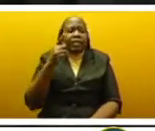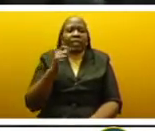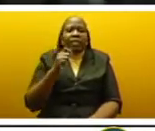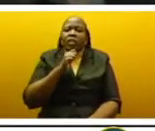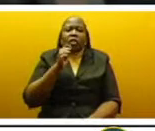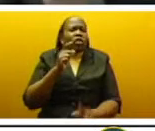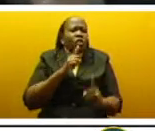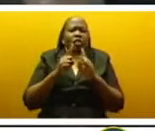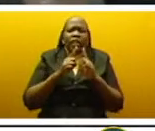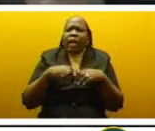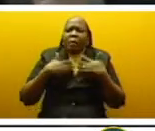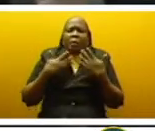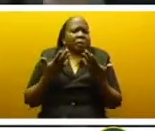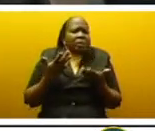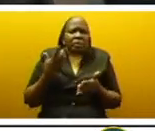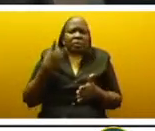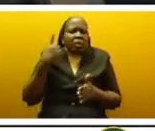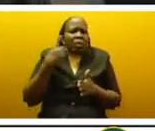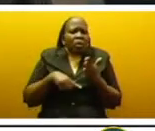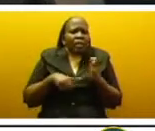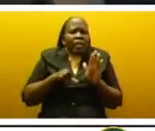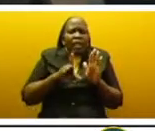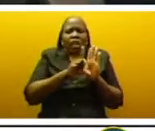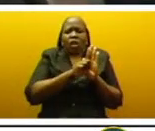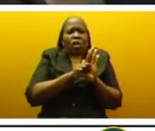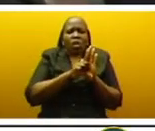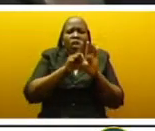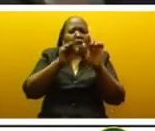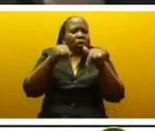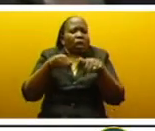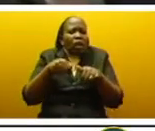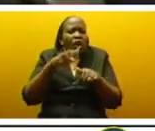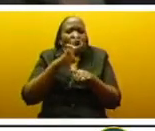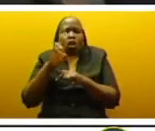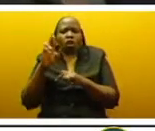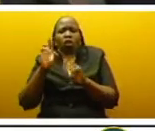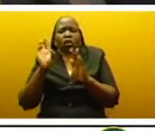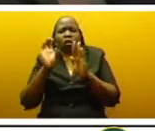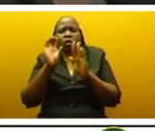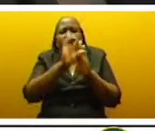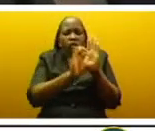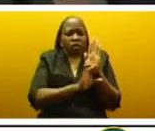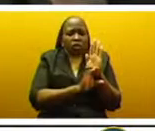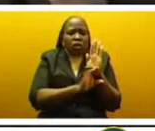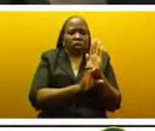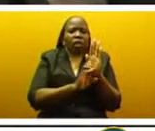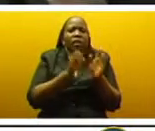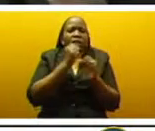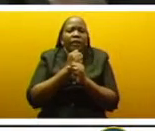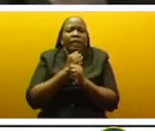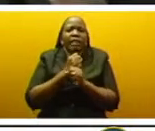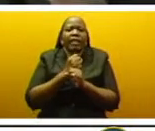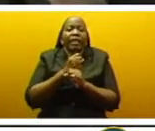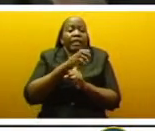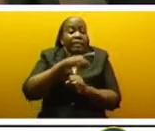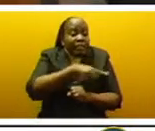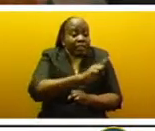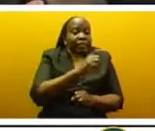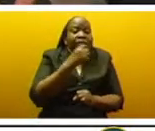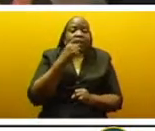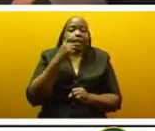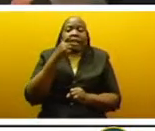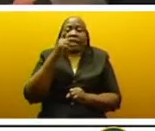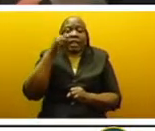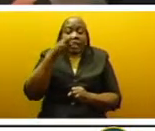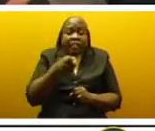what the law requires or what the Constitution requires. He was saying, this is what we do. This is what the